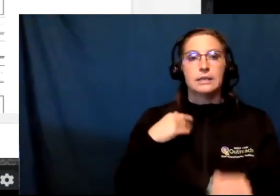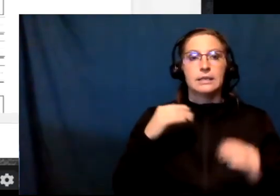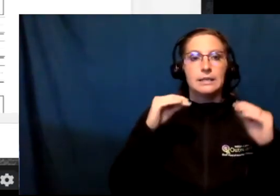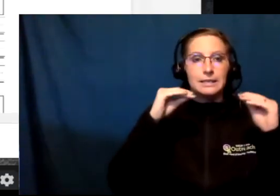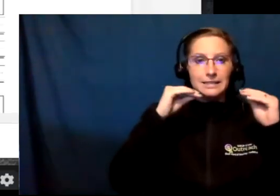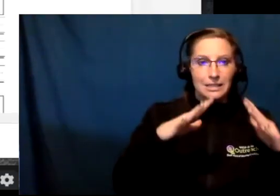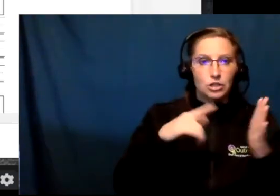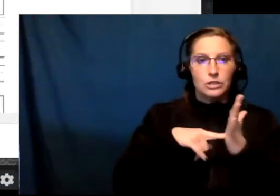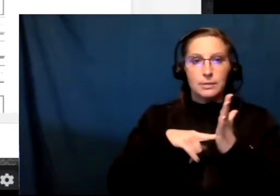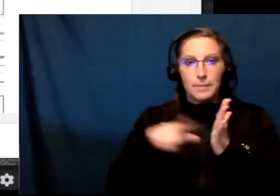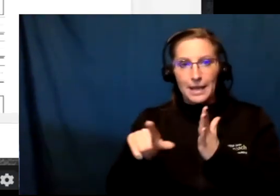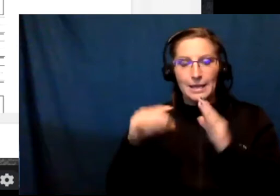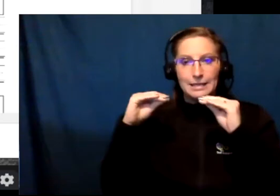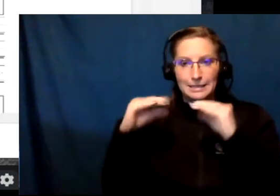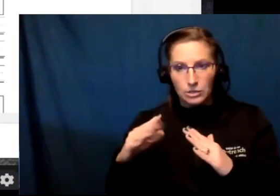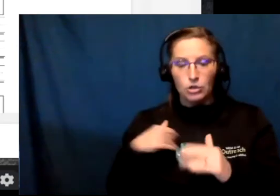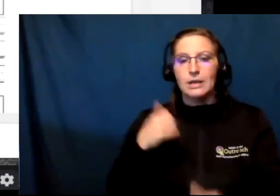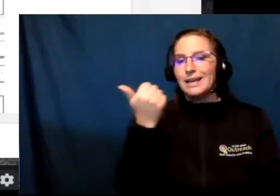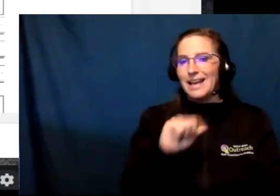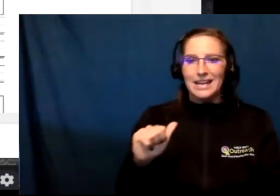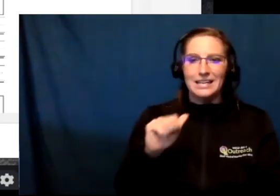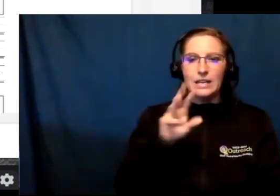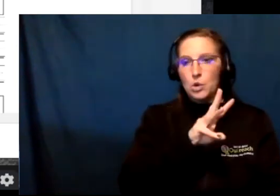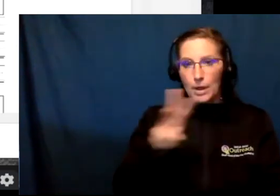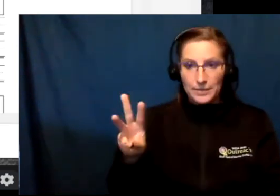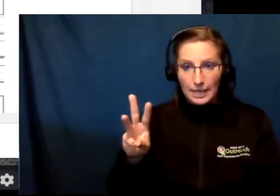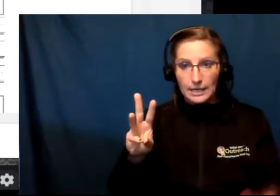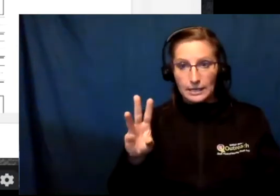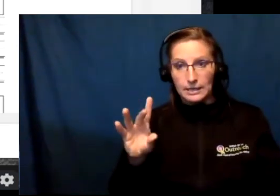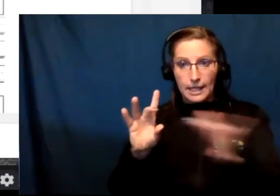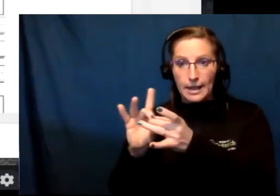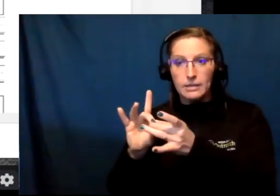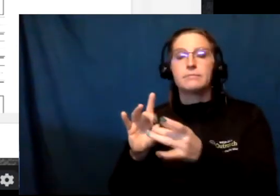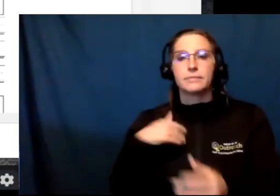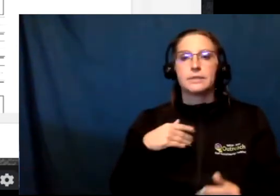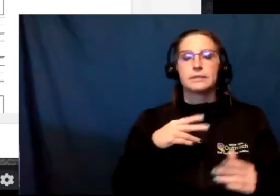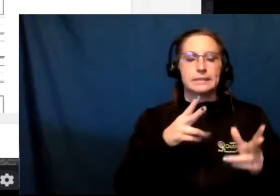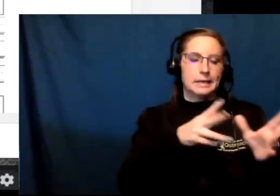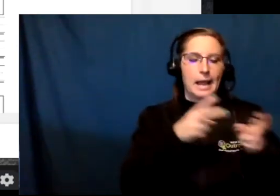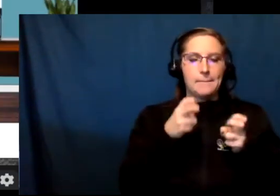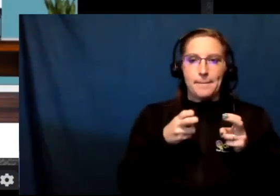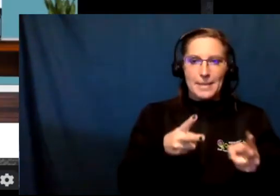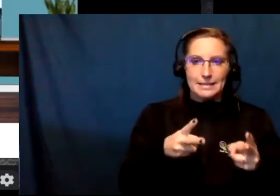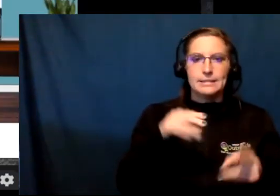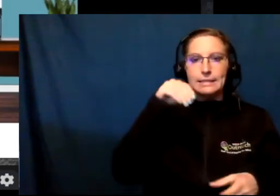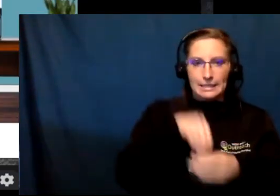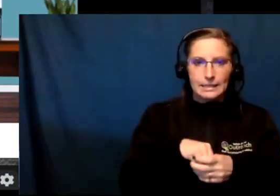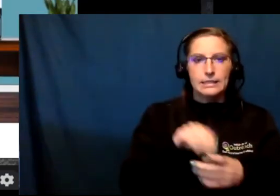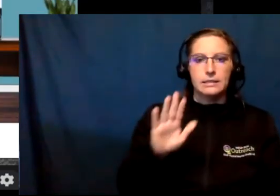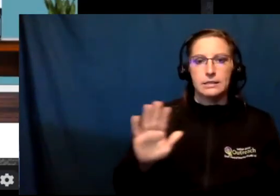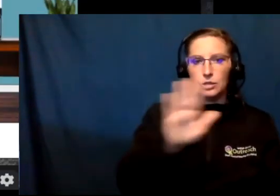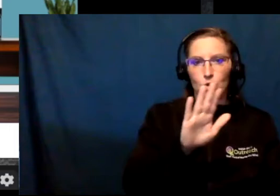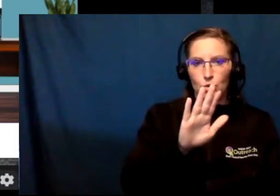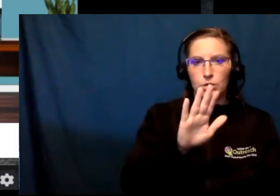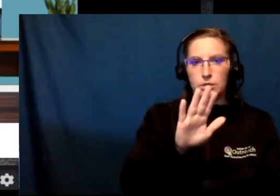So any website that you want it to link to, you would just copy and paste that into